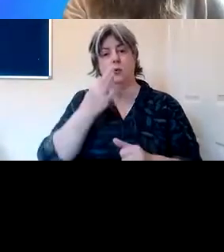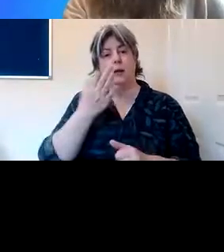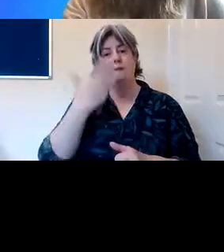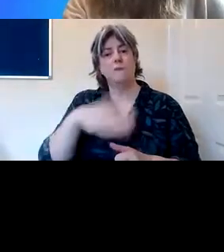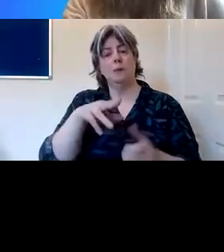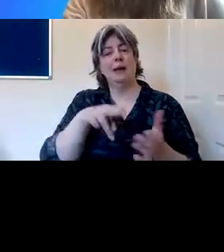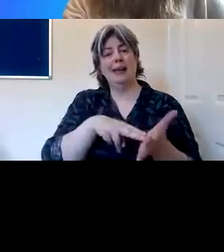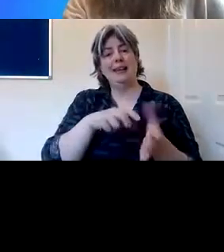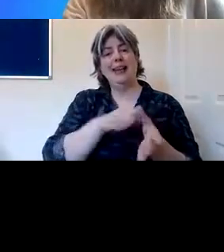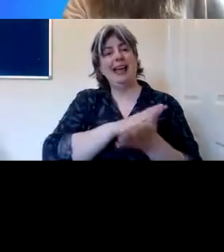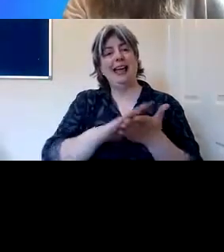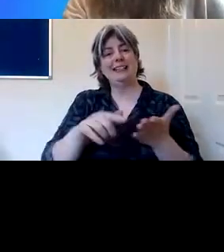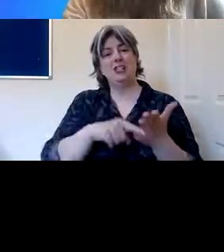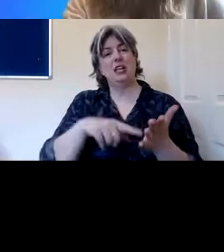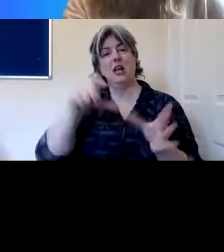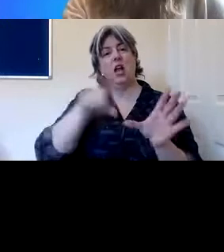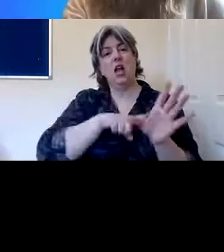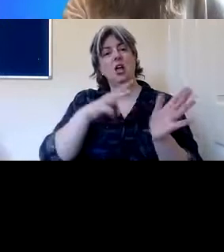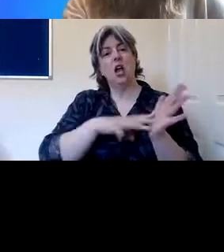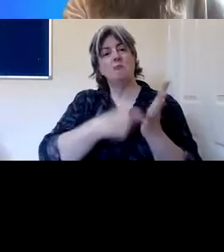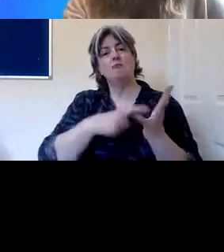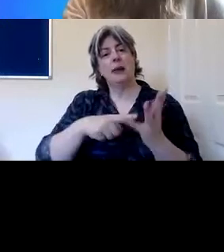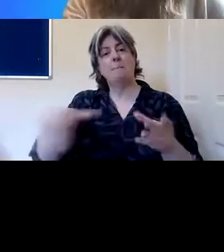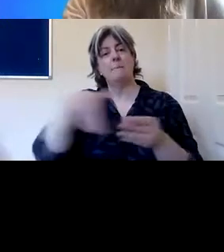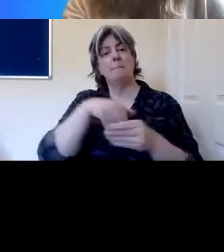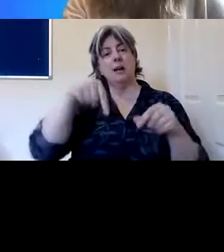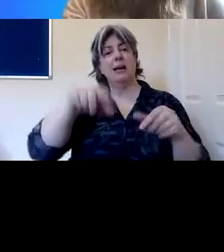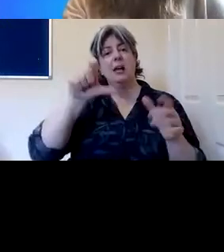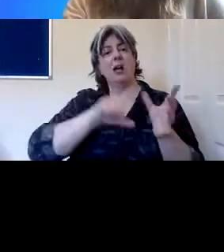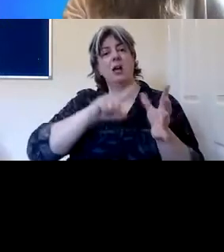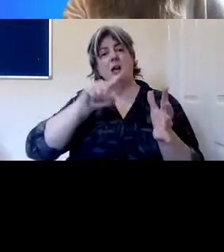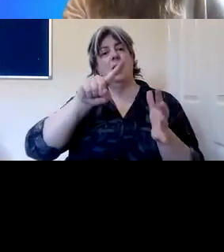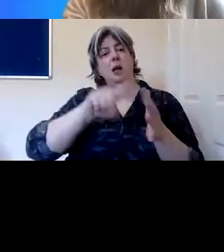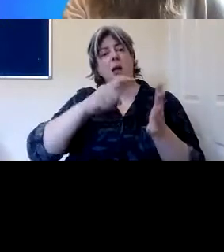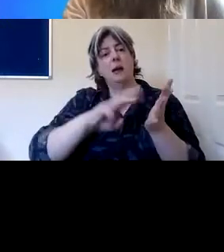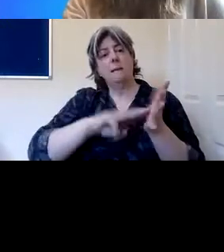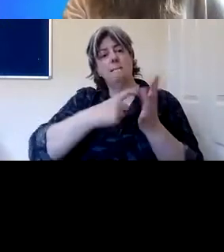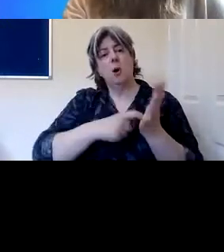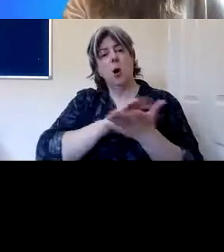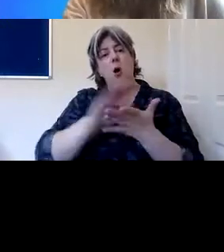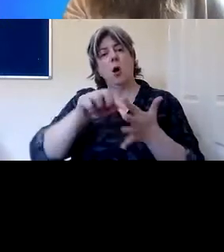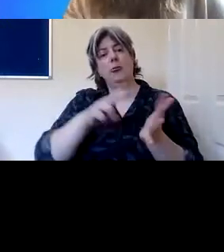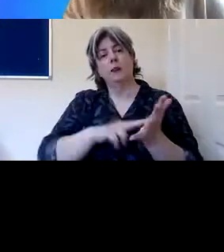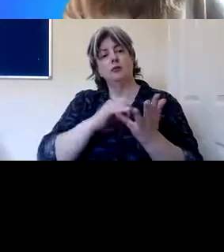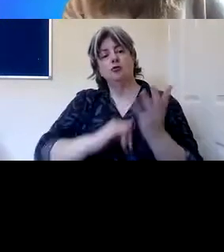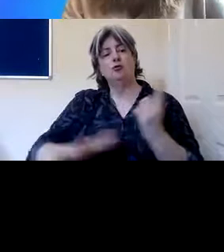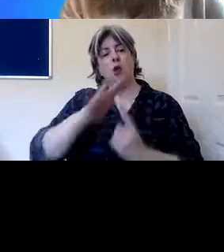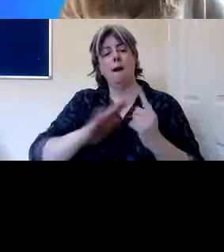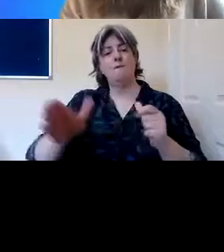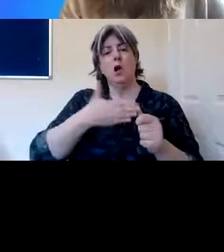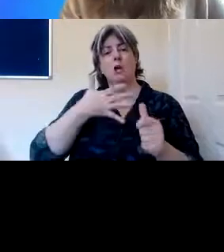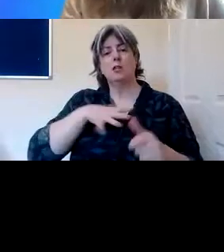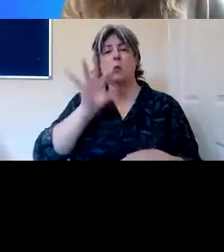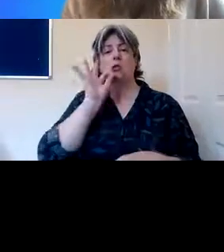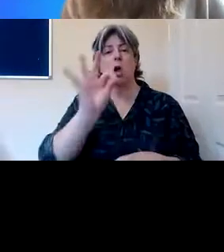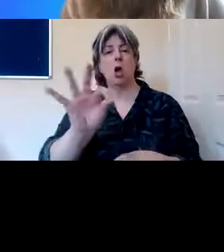in Carmarthenshire. I'm going to ask this question first of all to Labour candidate Lee Waters. So the